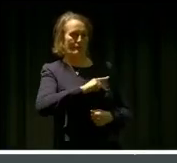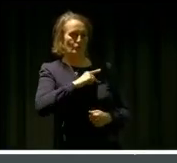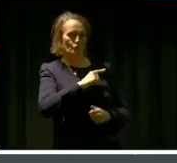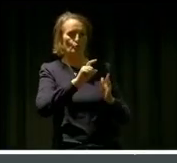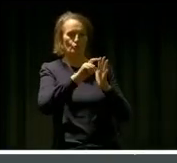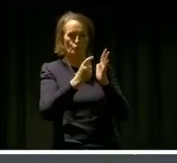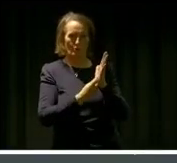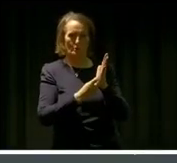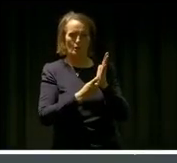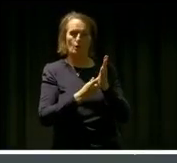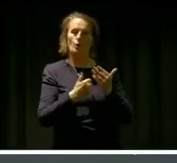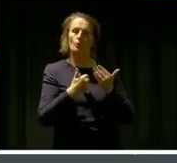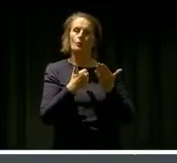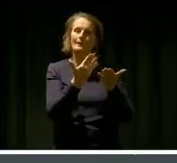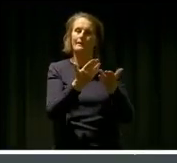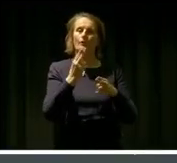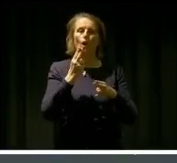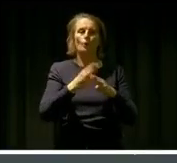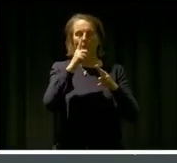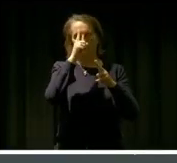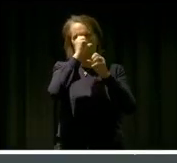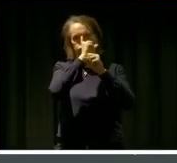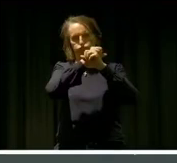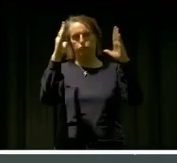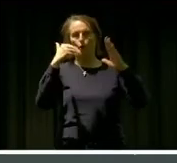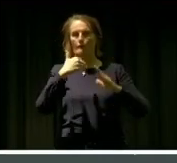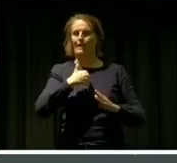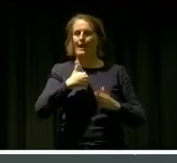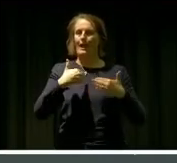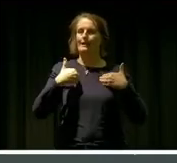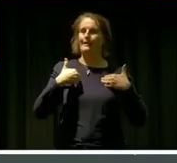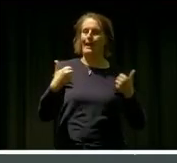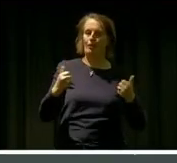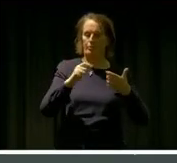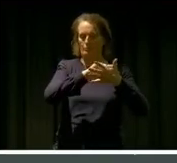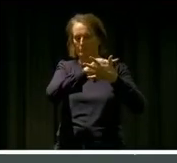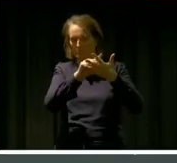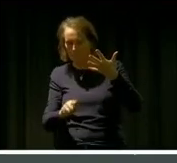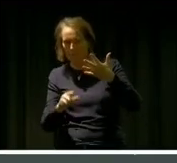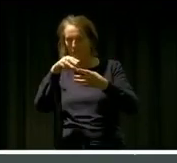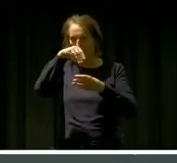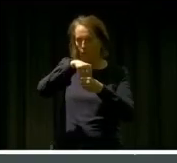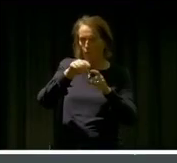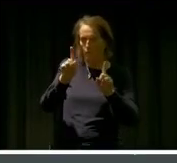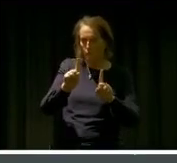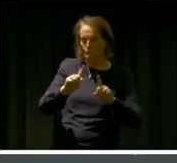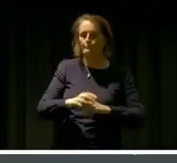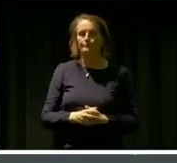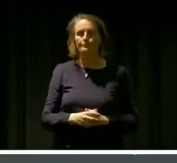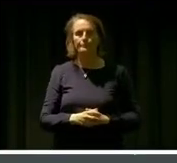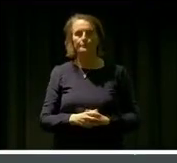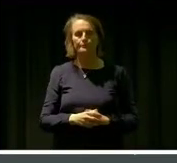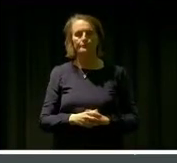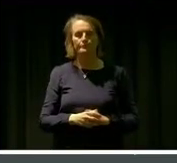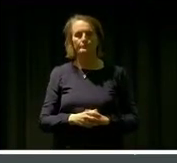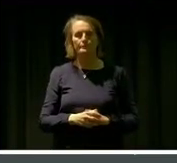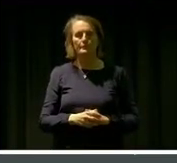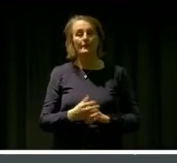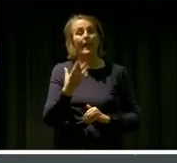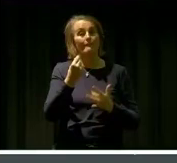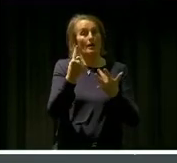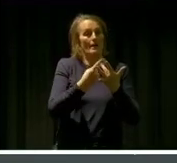visual overview of the heart health domains and corresponding interventions. There is an equivalent version for